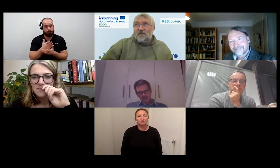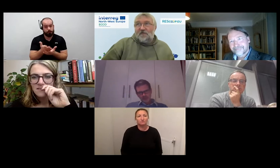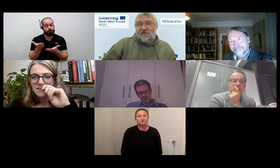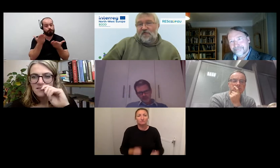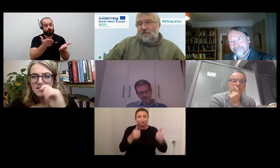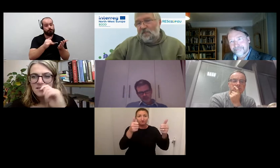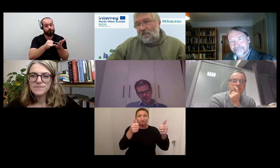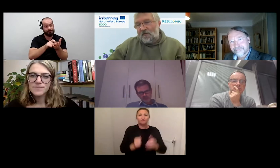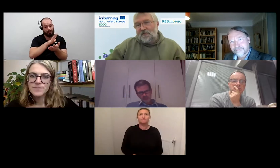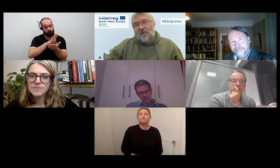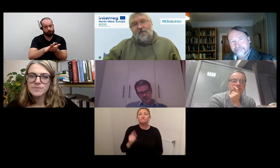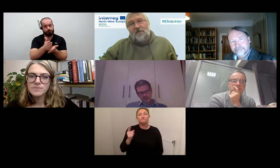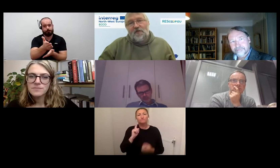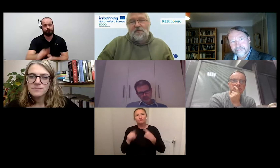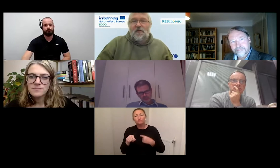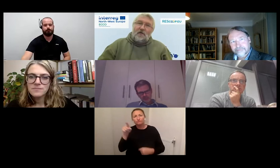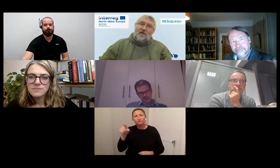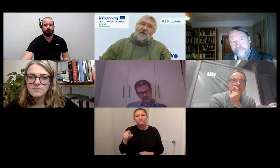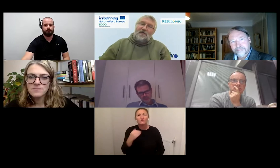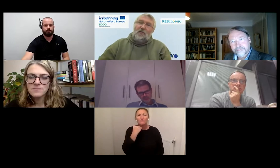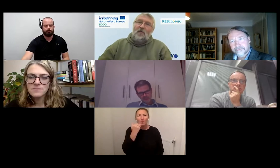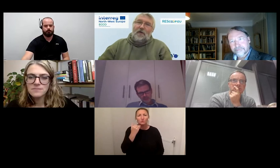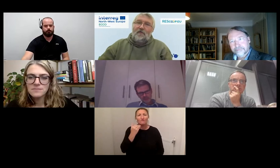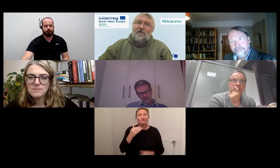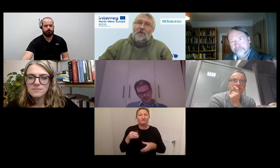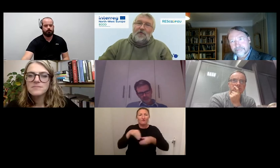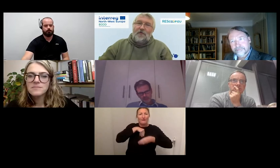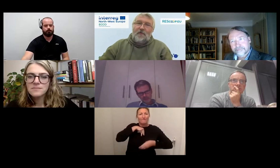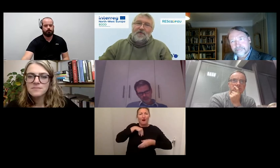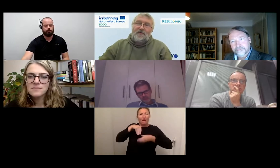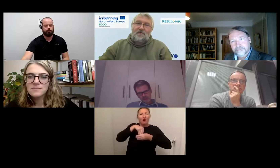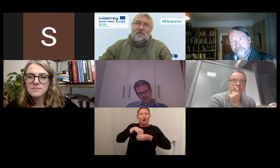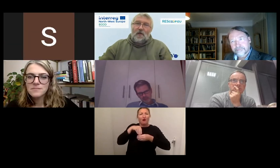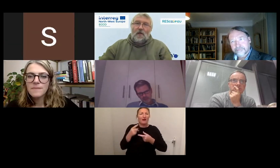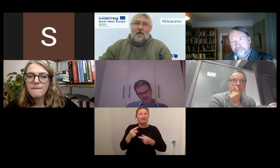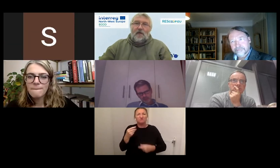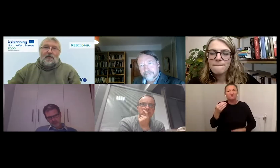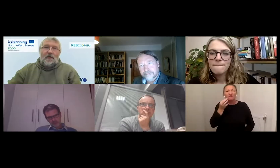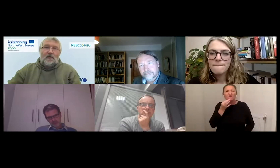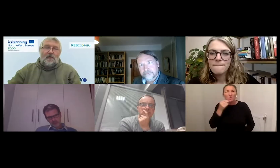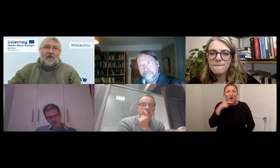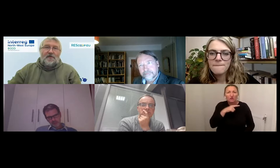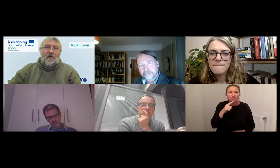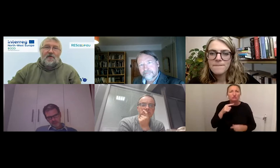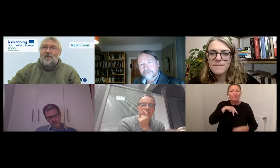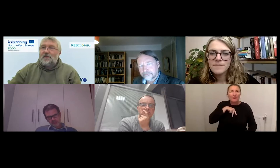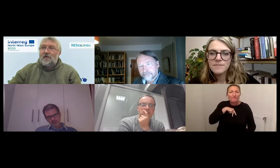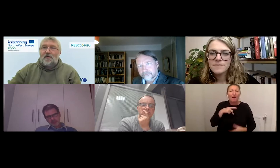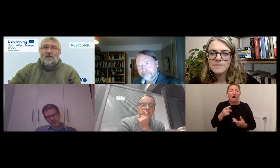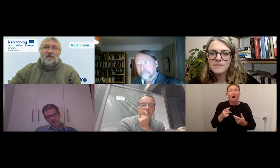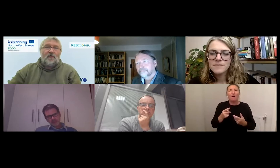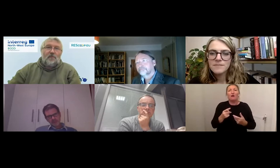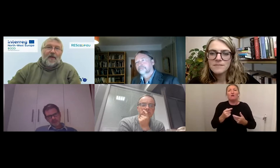Well, most of the members of our federation are indeed small, a few hundred members. They typically start